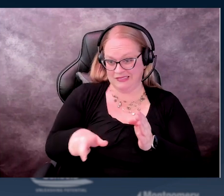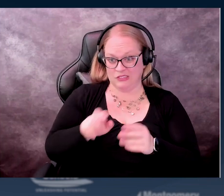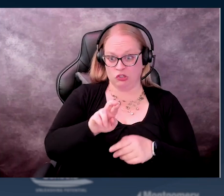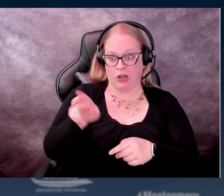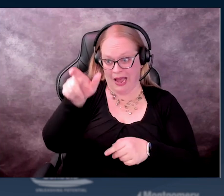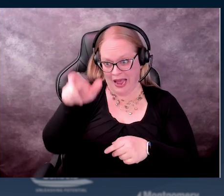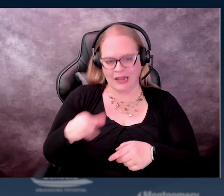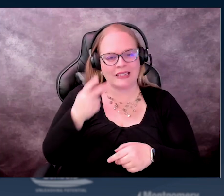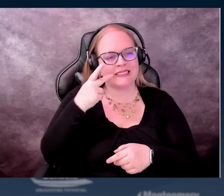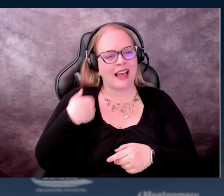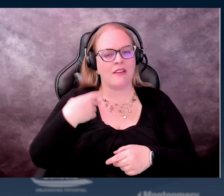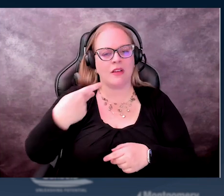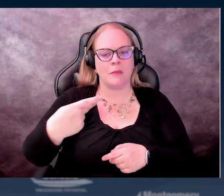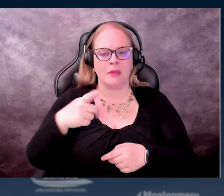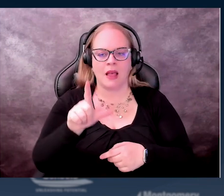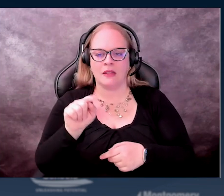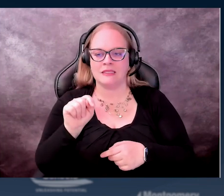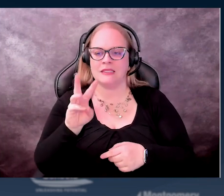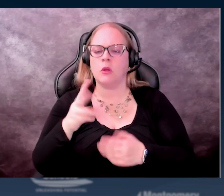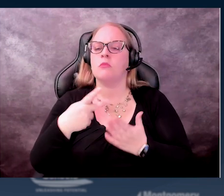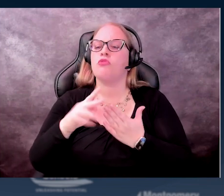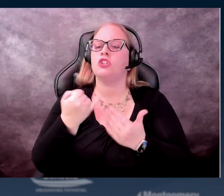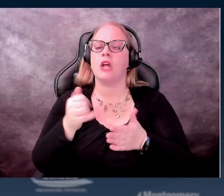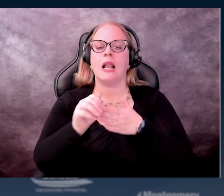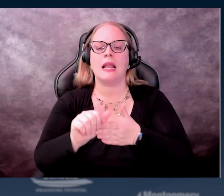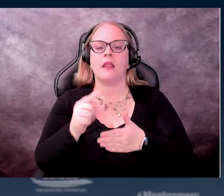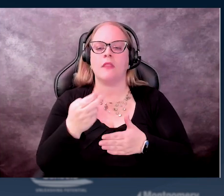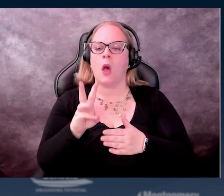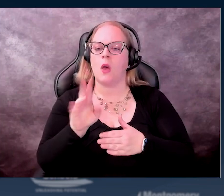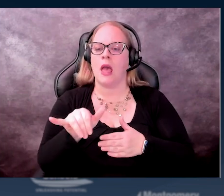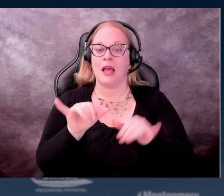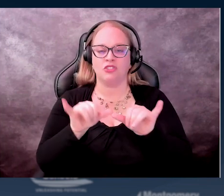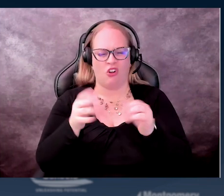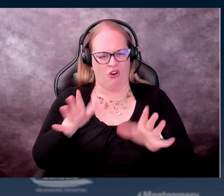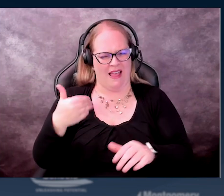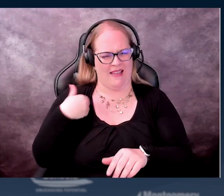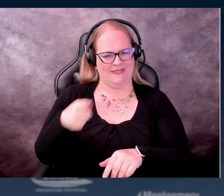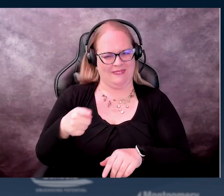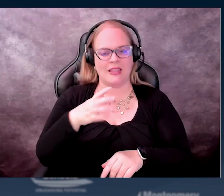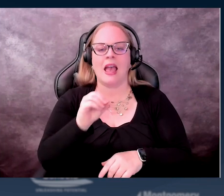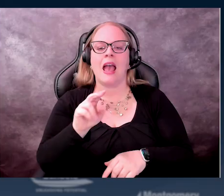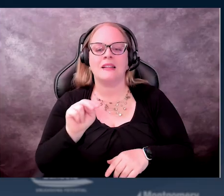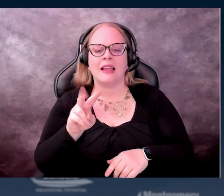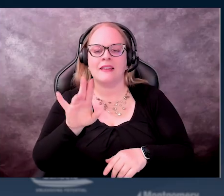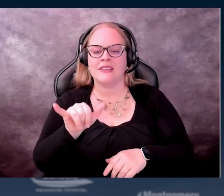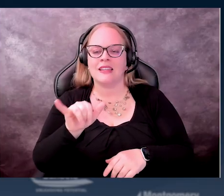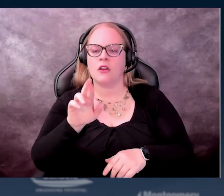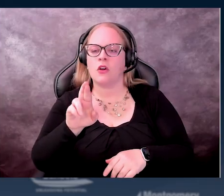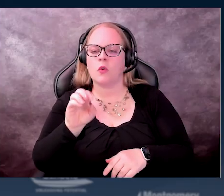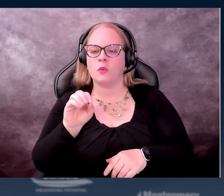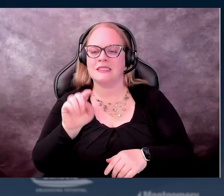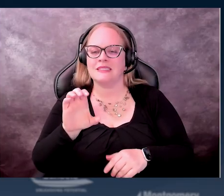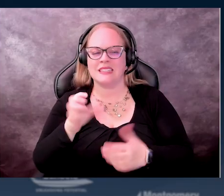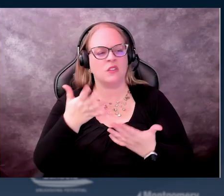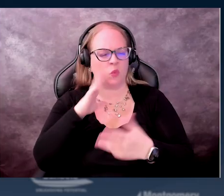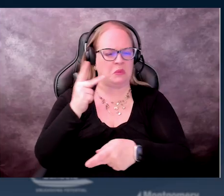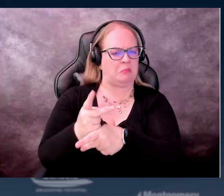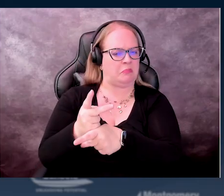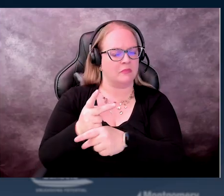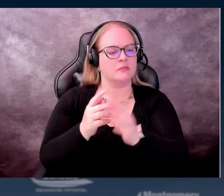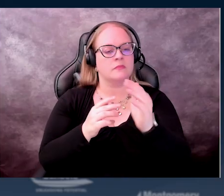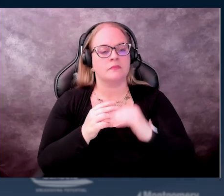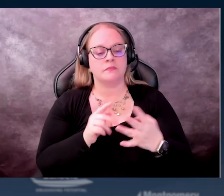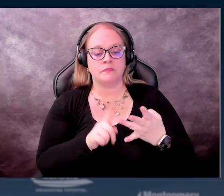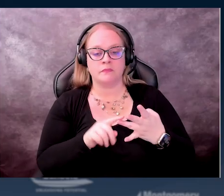Way Engineering, and they offer Navy ROTC. Springbrook will host both the science, math,